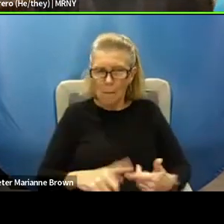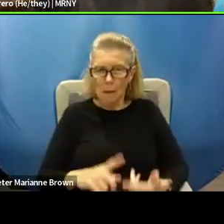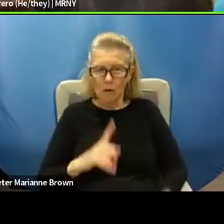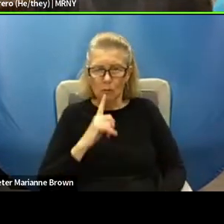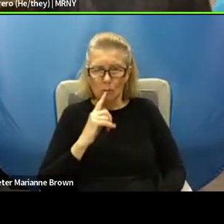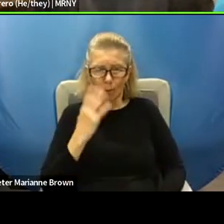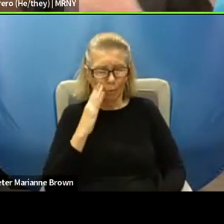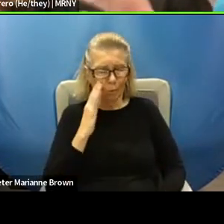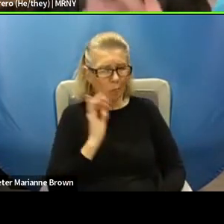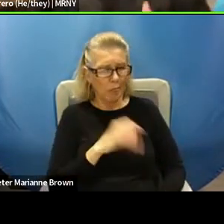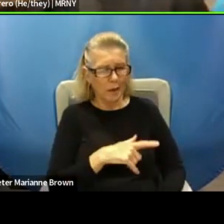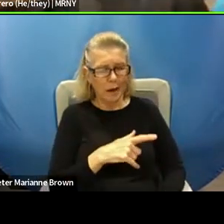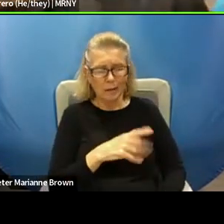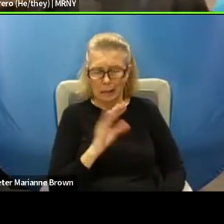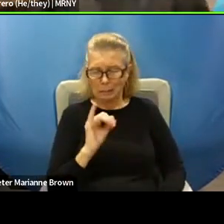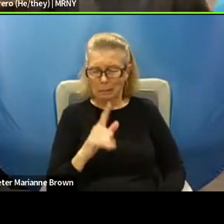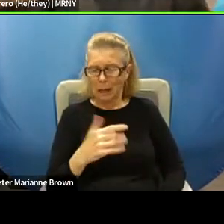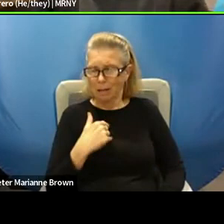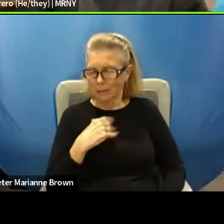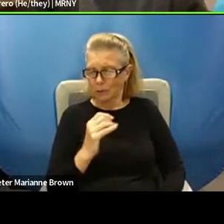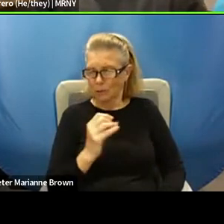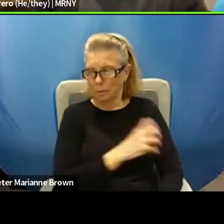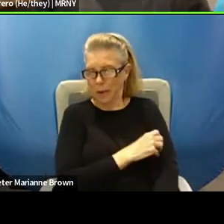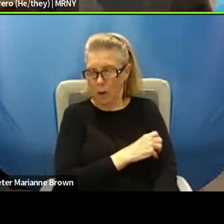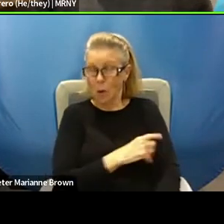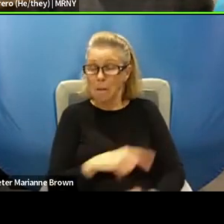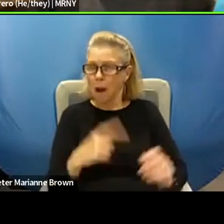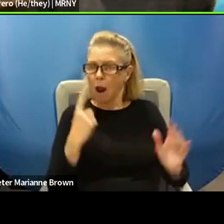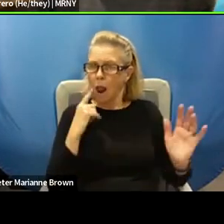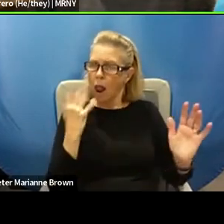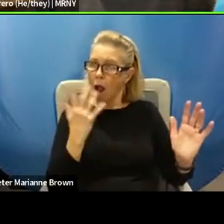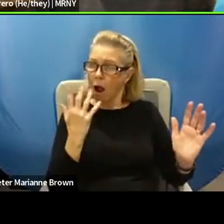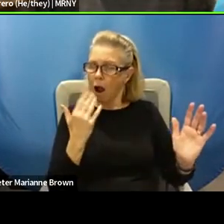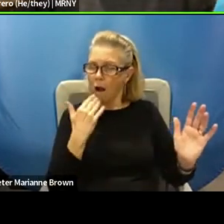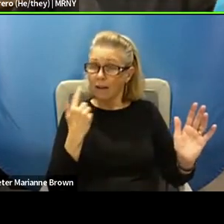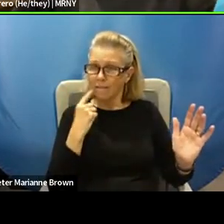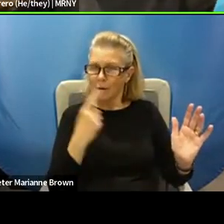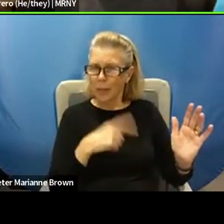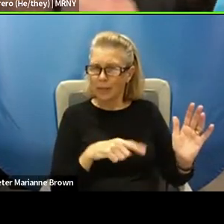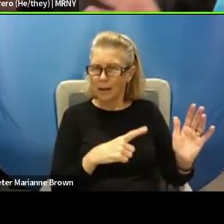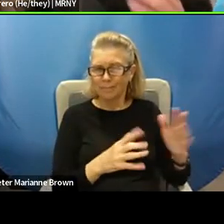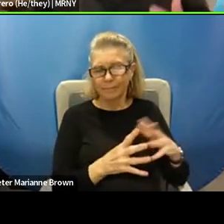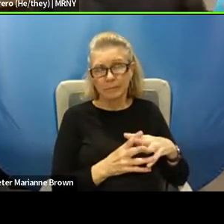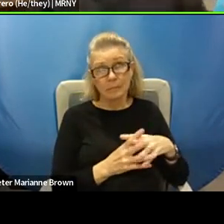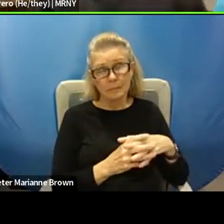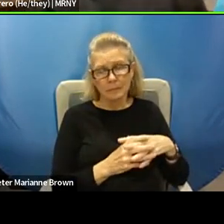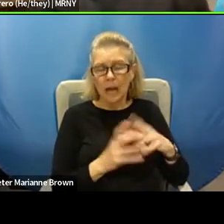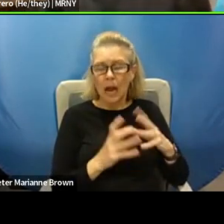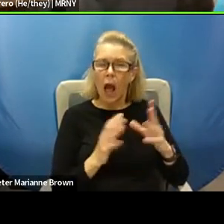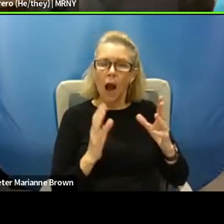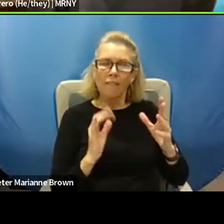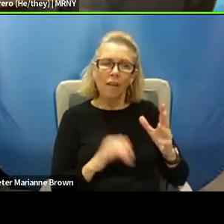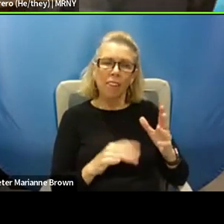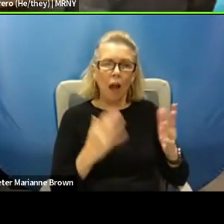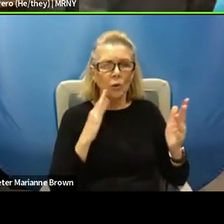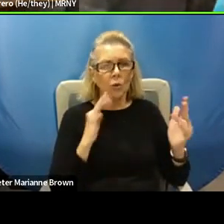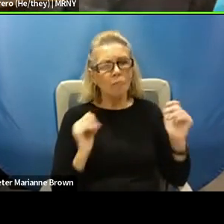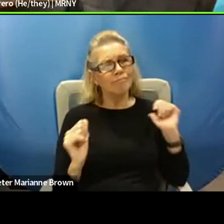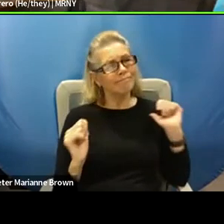power, but it looks good for them. There's a lot of that, like kind of performative